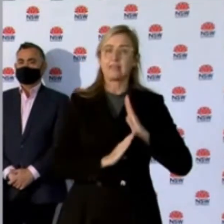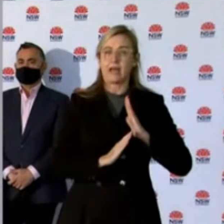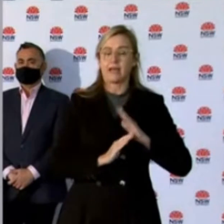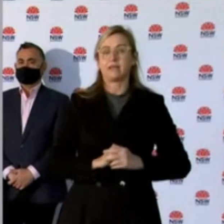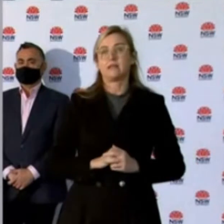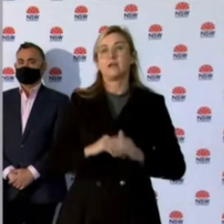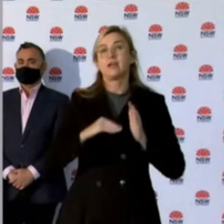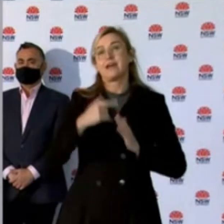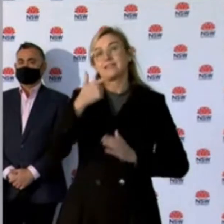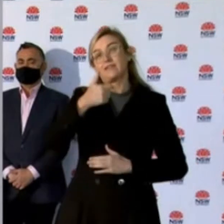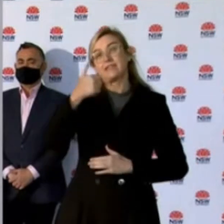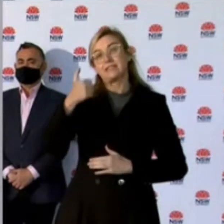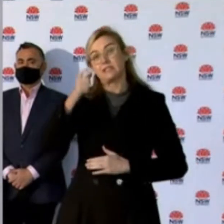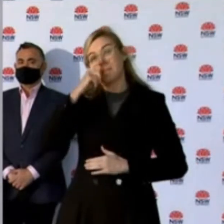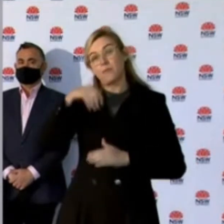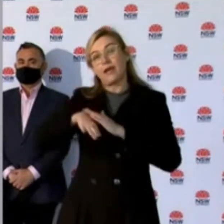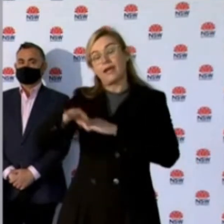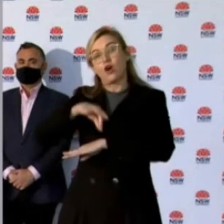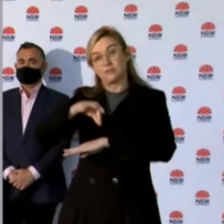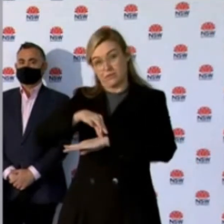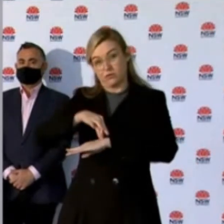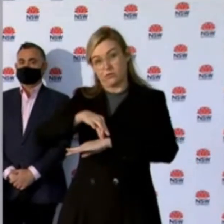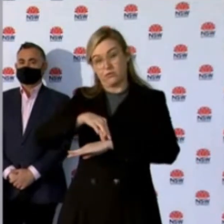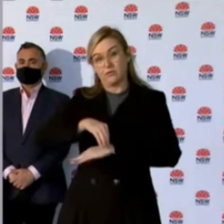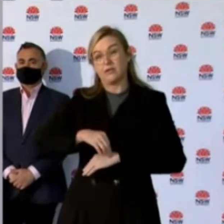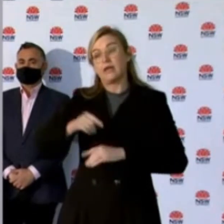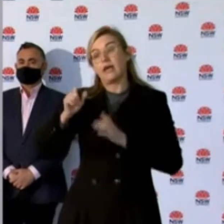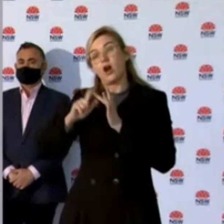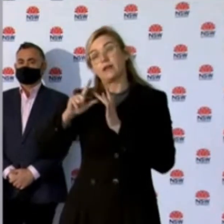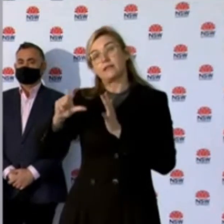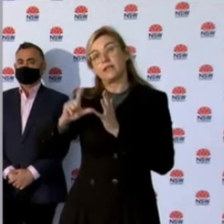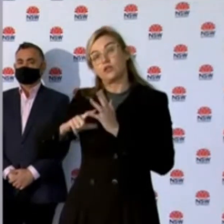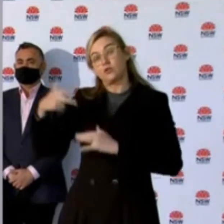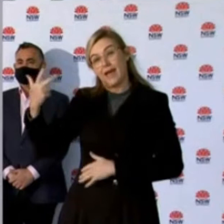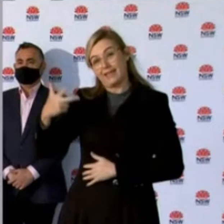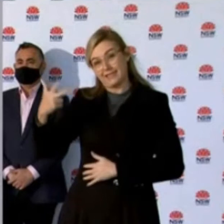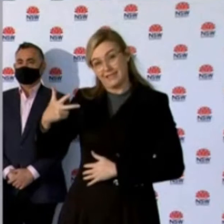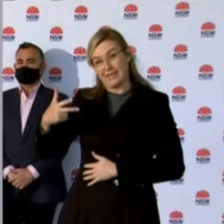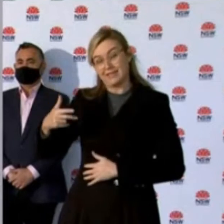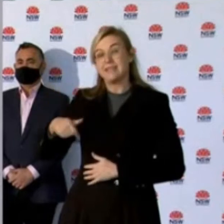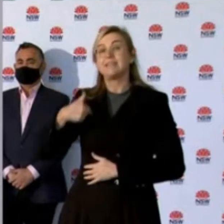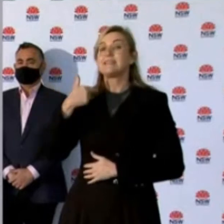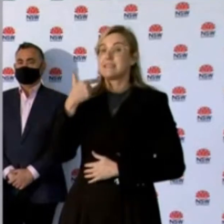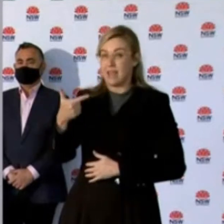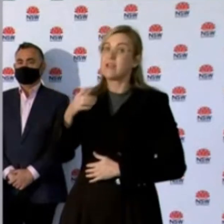COVID cases admitted to hospital, with 18 people in intensive care, 7 of whom require